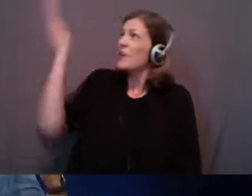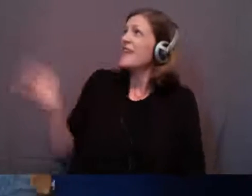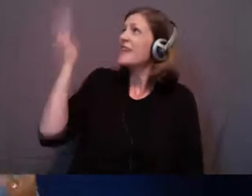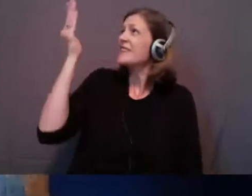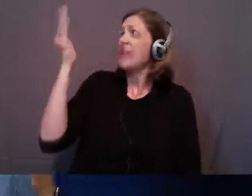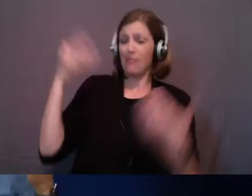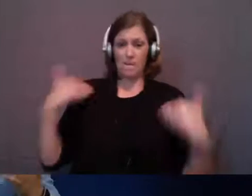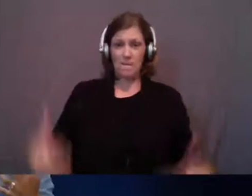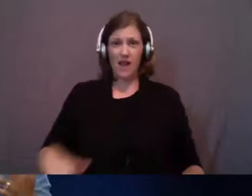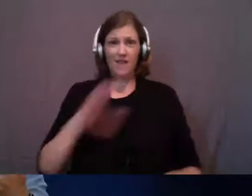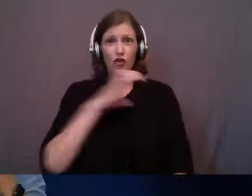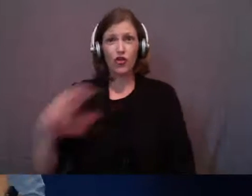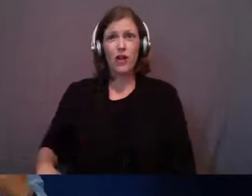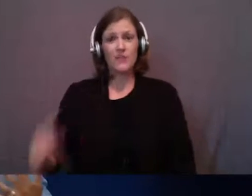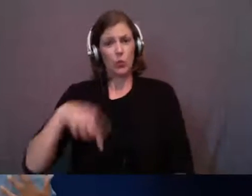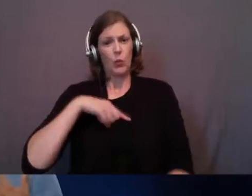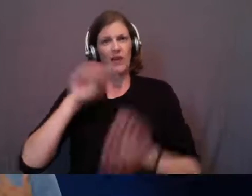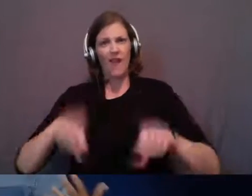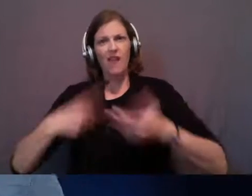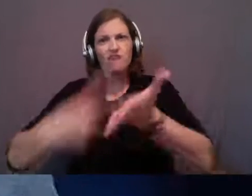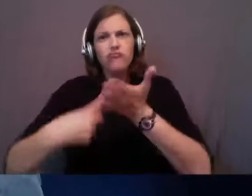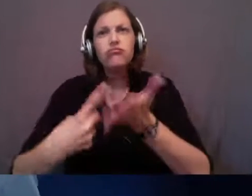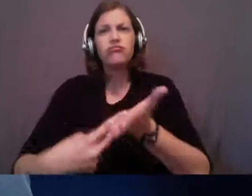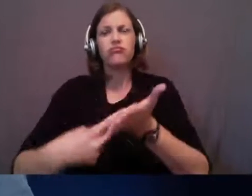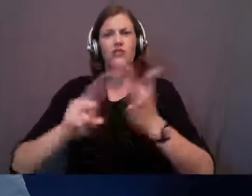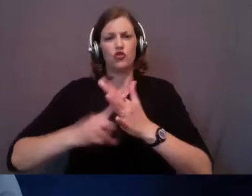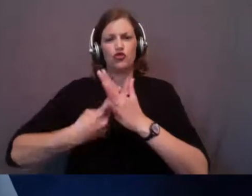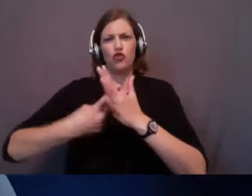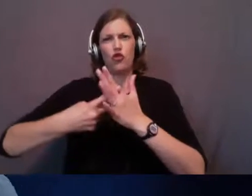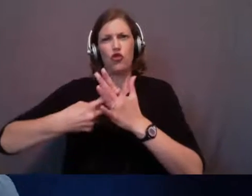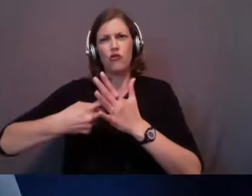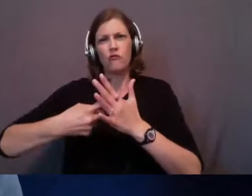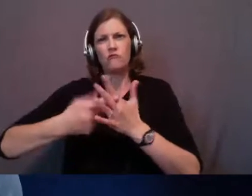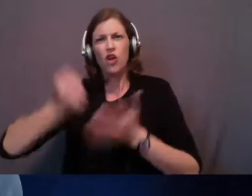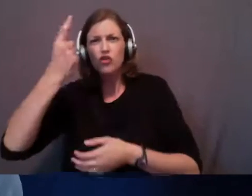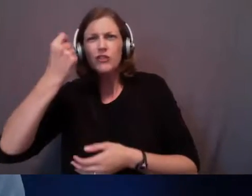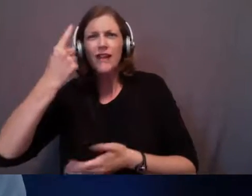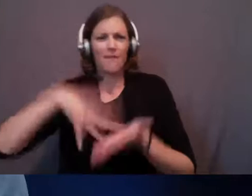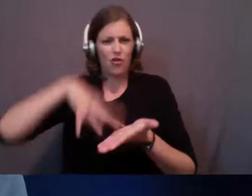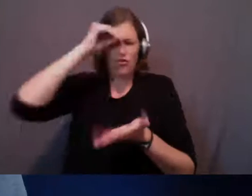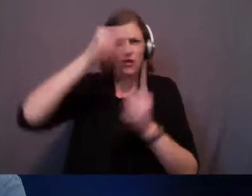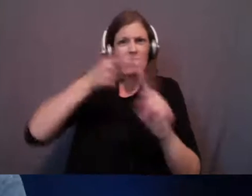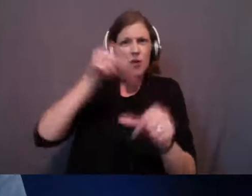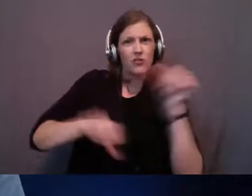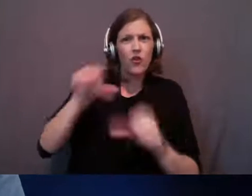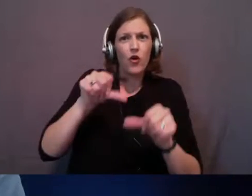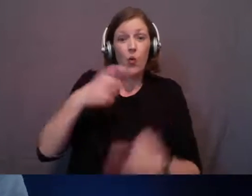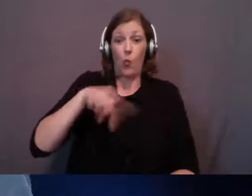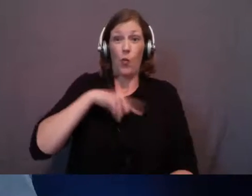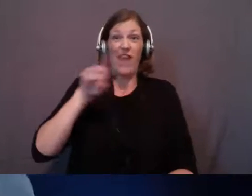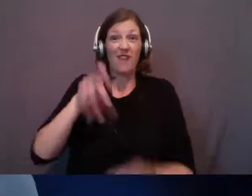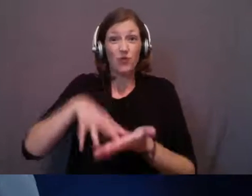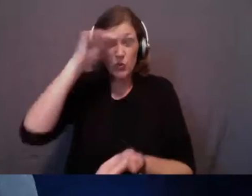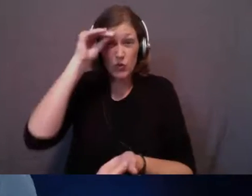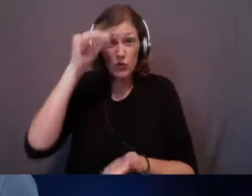Christ, that we can have conversations and begin to understand and learn from one another, because we have to learn. Because we can be the generation